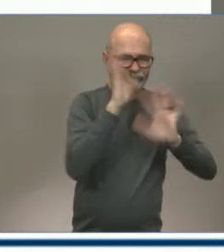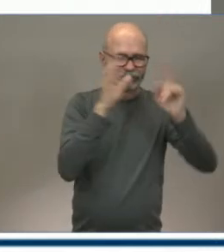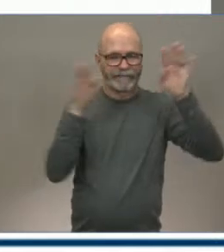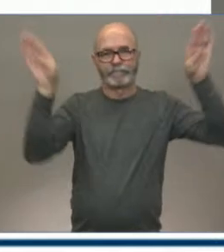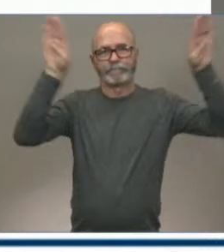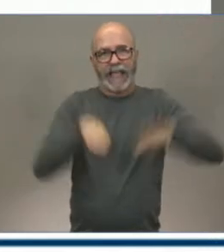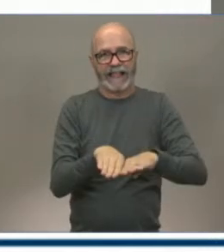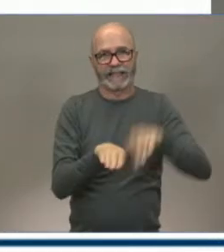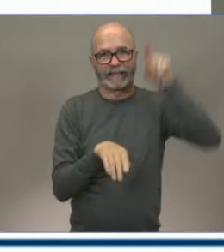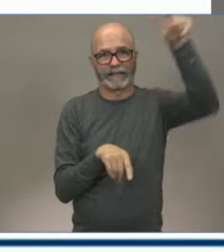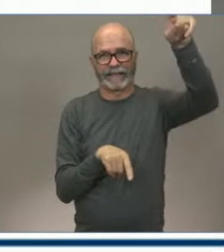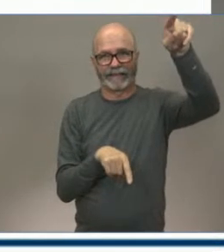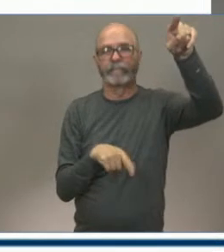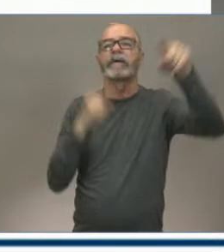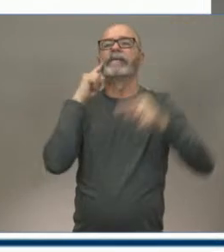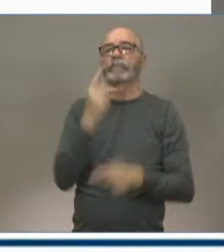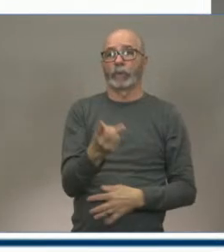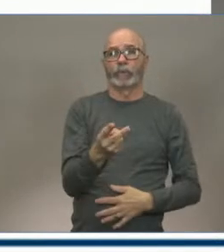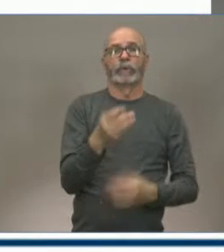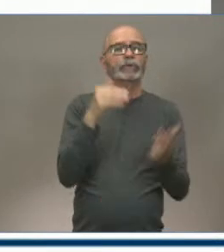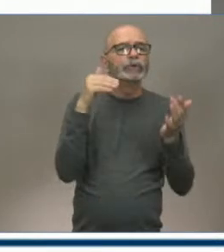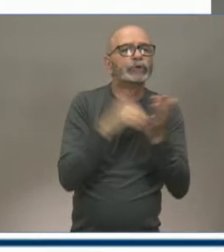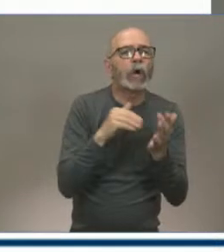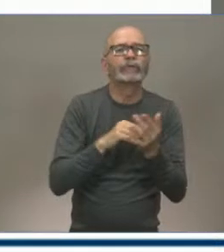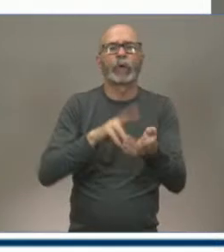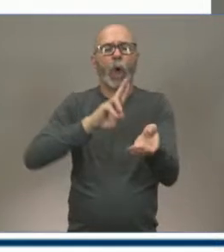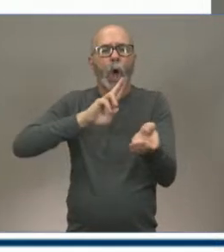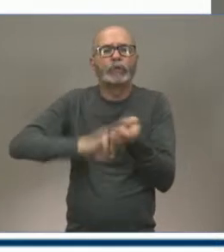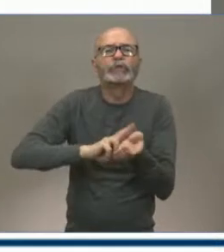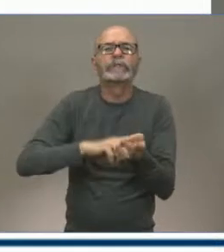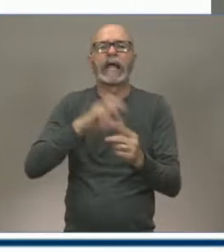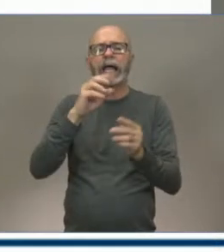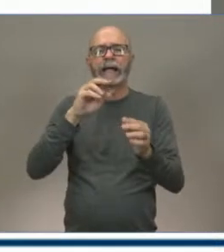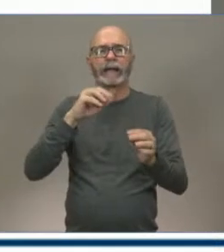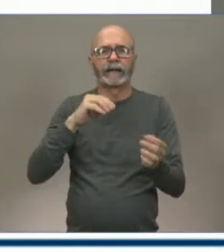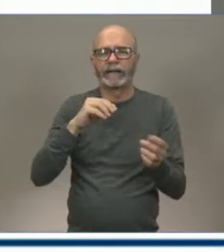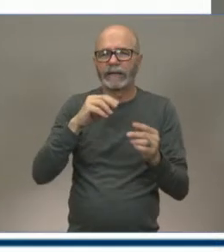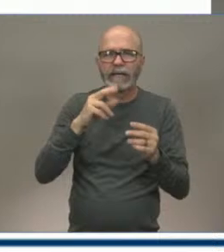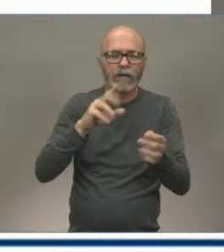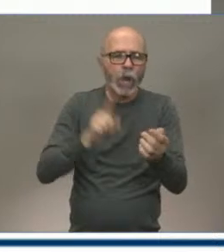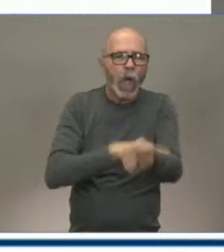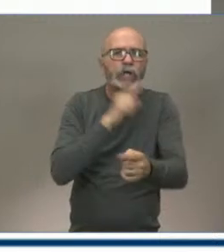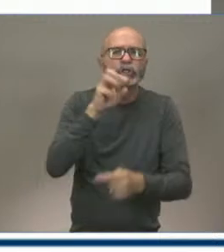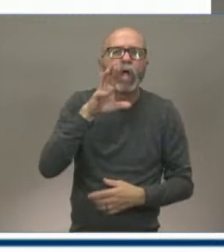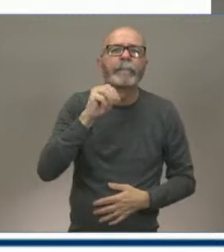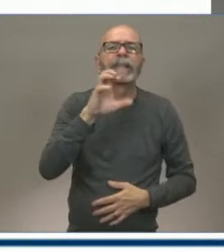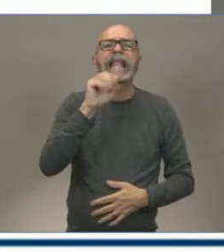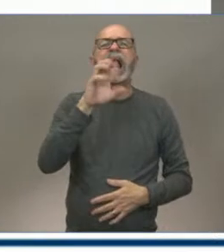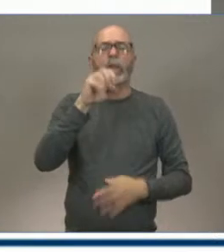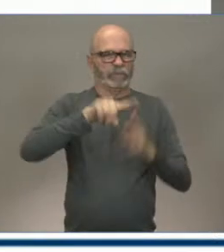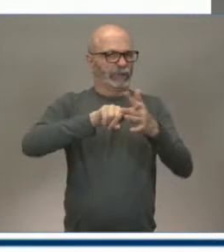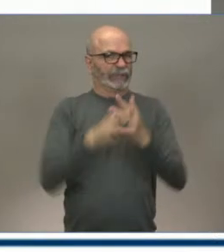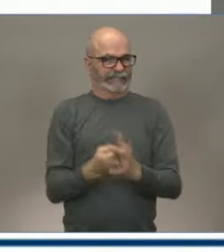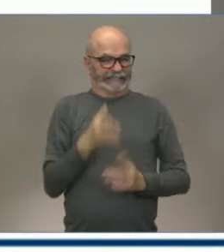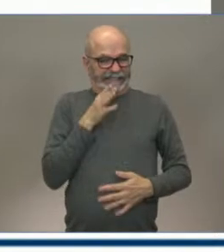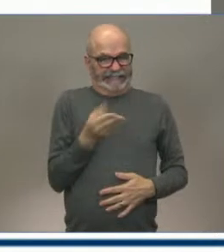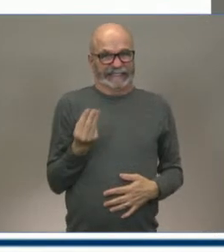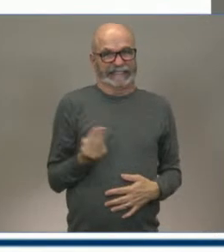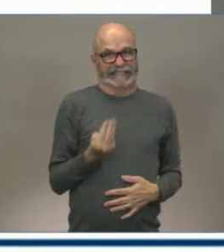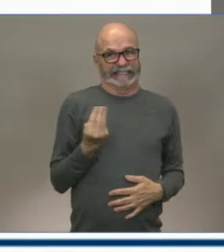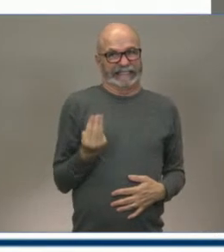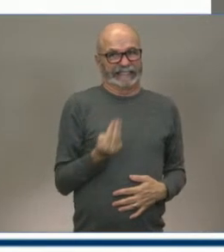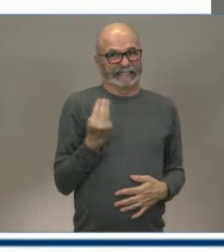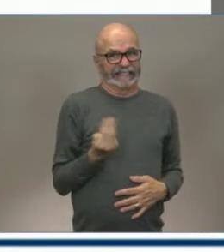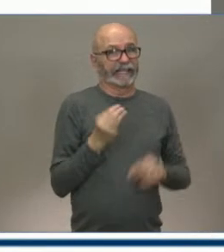and long-term care workers, in both of those locations on Monday. And these will be the first clinics to administer